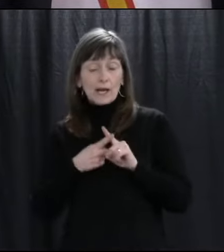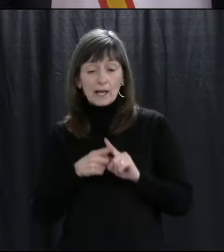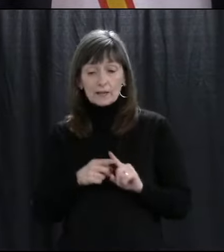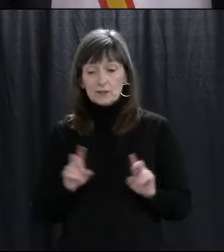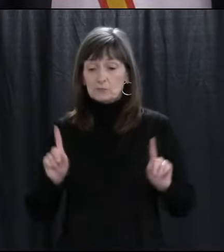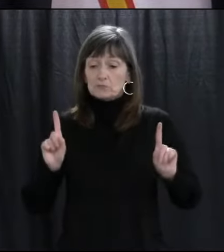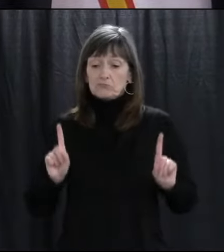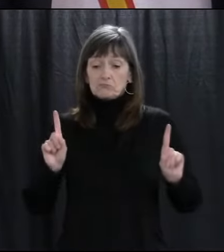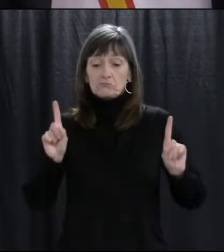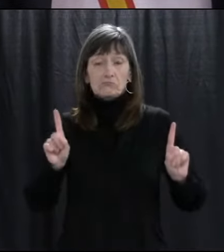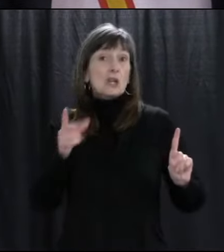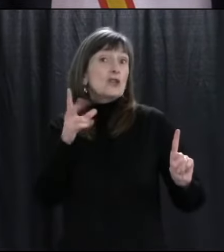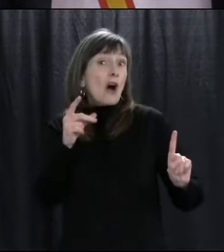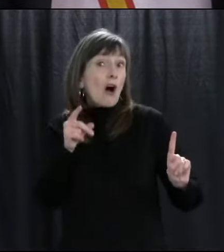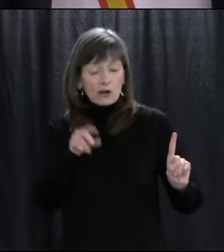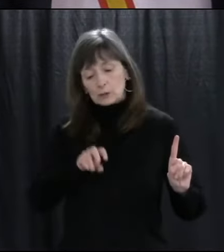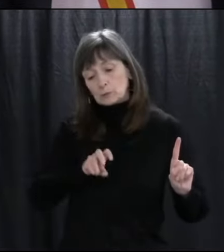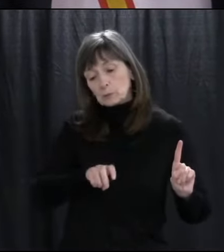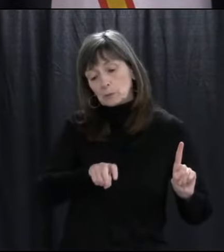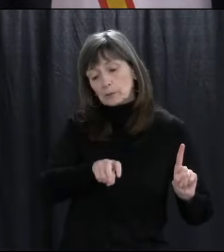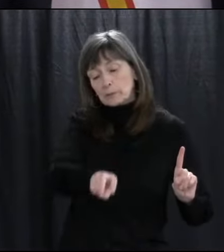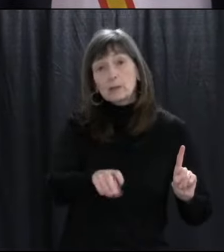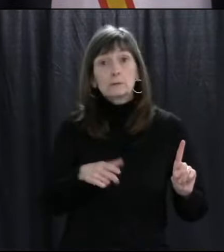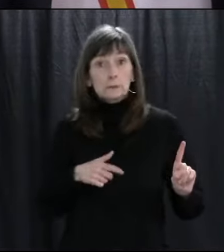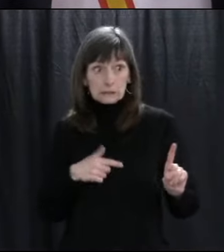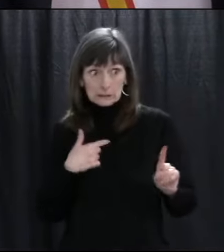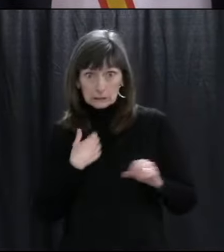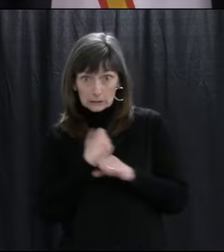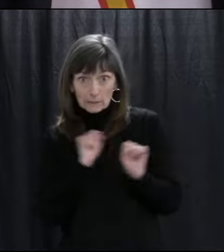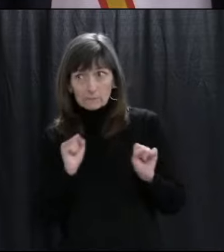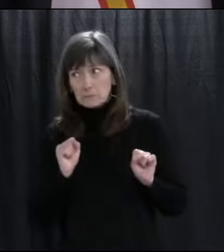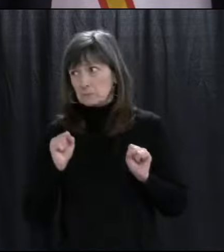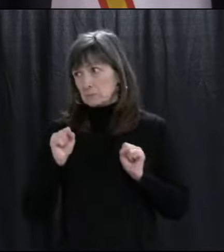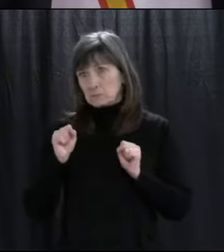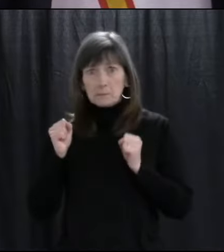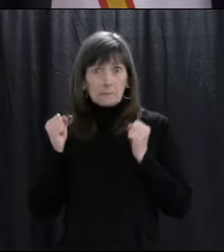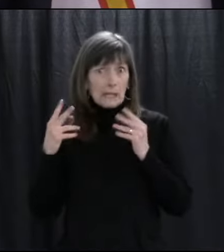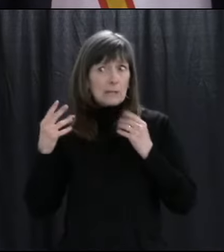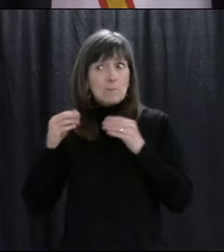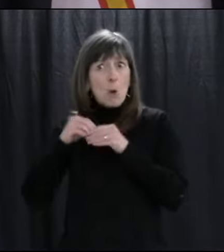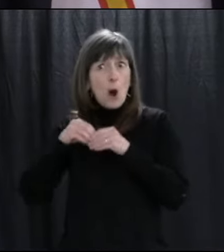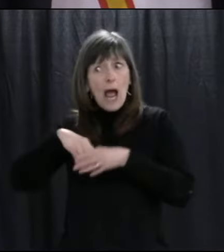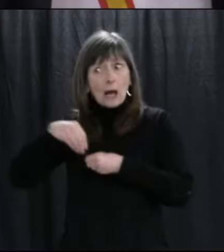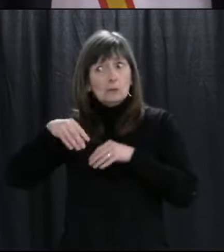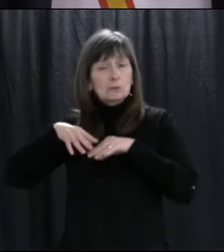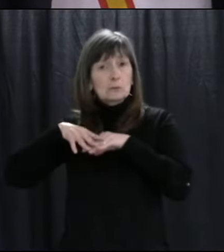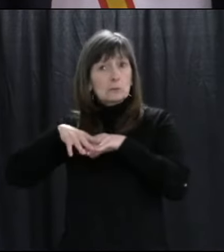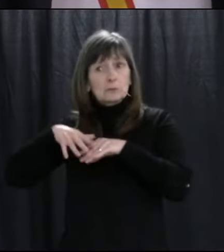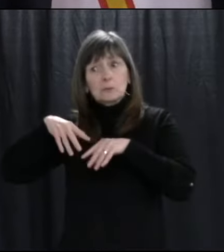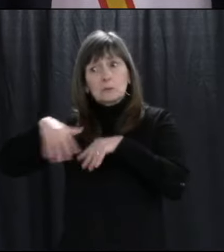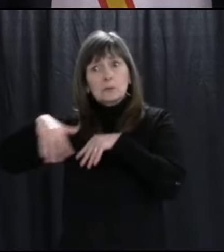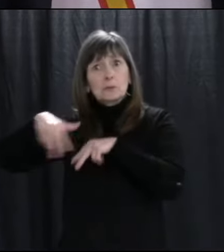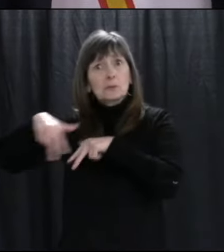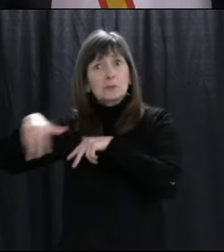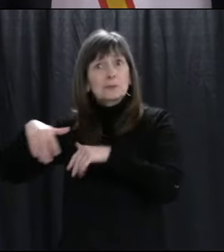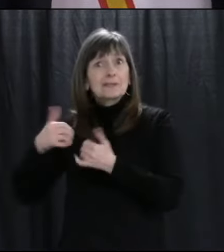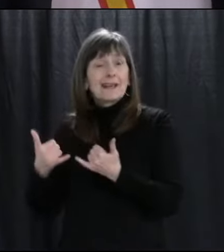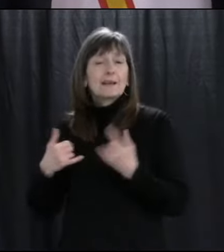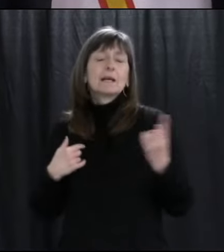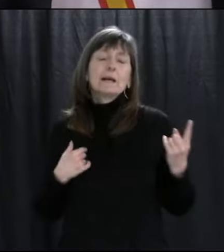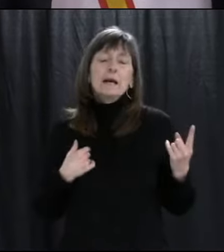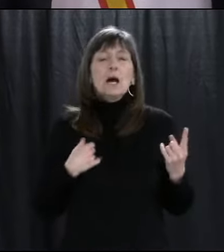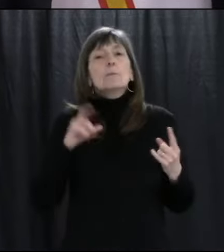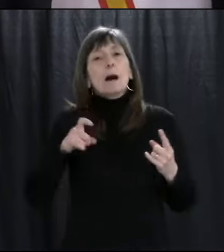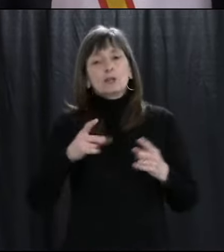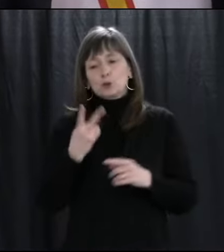So you need to make sure you can maintain 2 arms length distance between you and another person. I mean, obviously, if you're a parent who's walking with your child, you're not necessarily